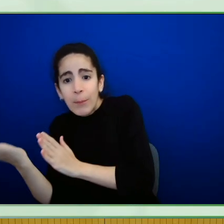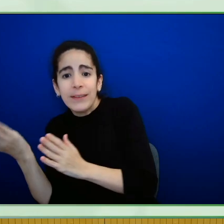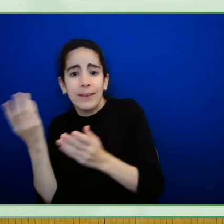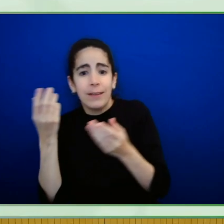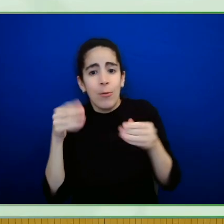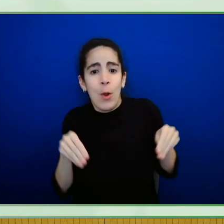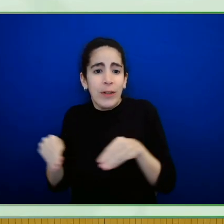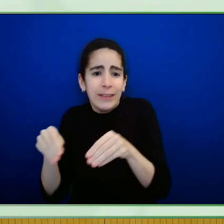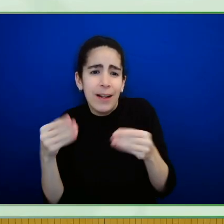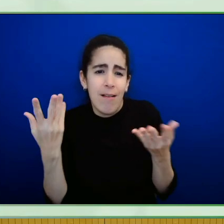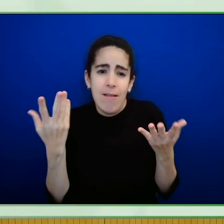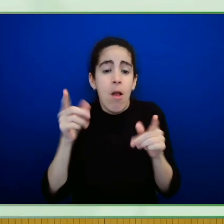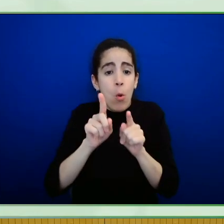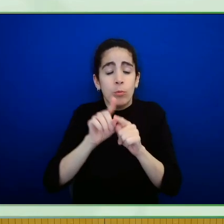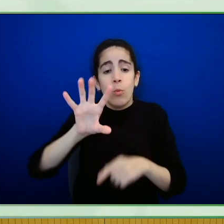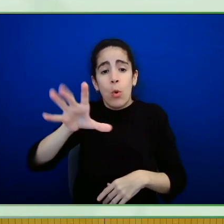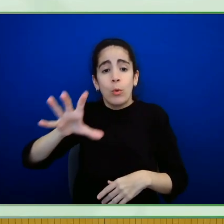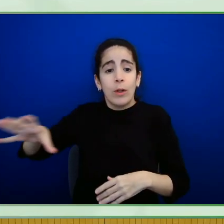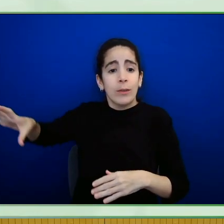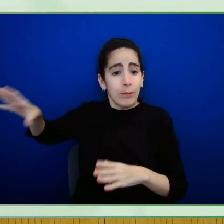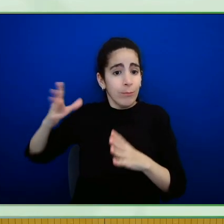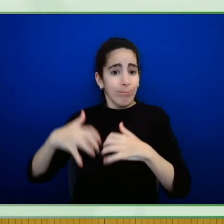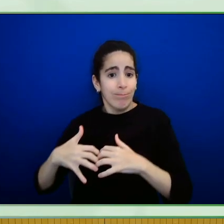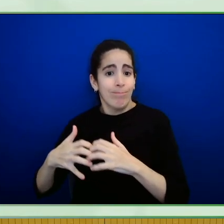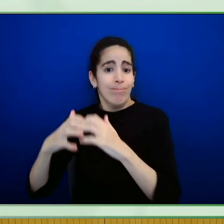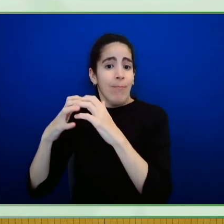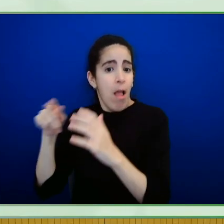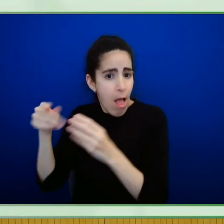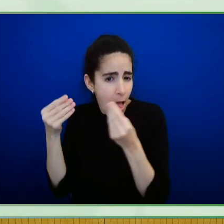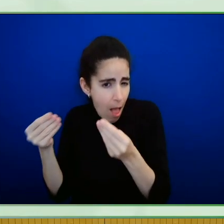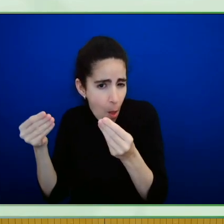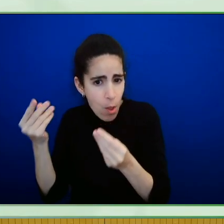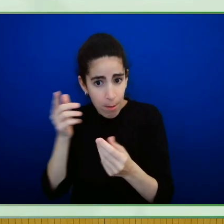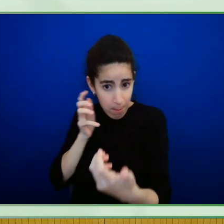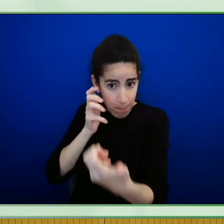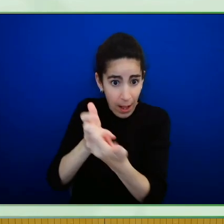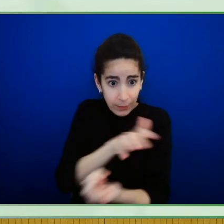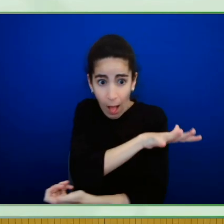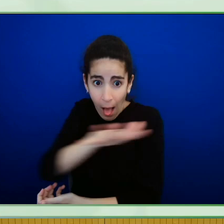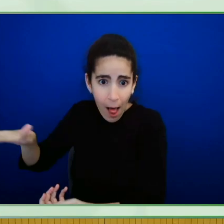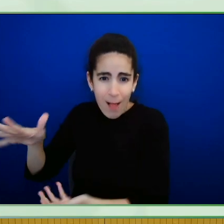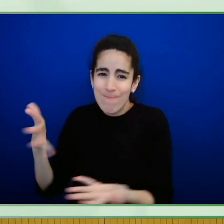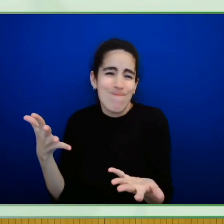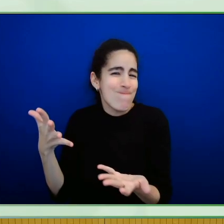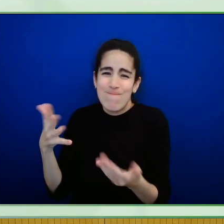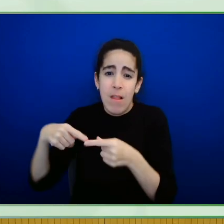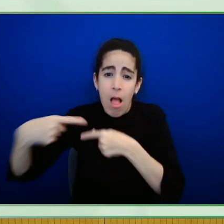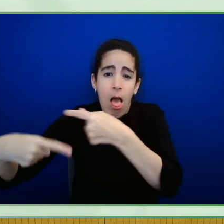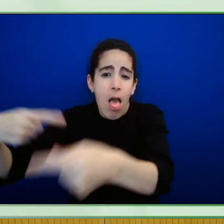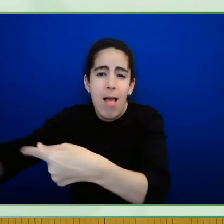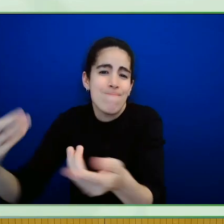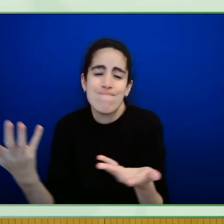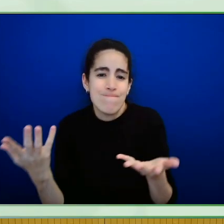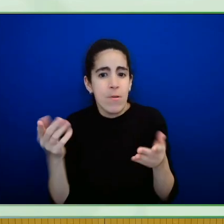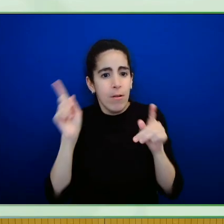spectrum of human needs and the conditions on the ground. Our panelists have greatly advanced the goal